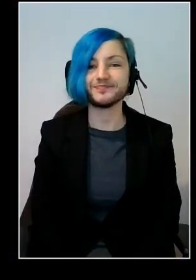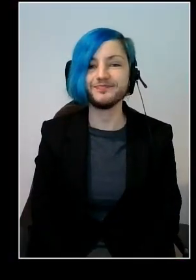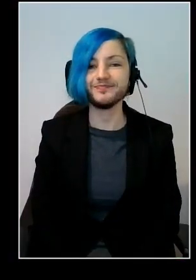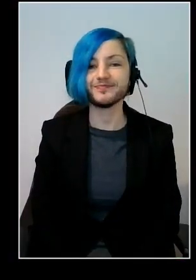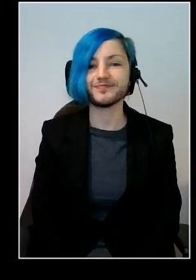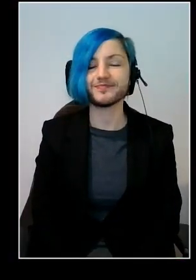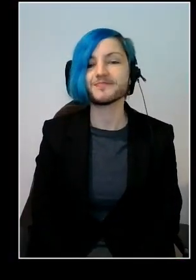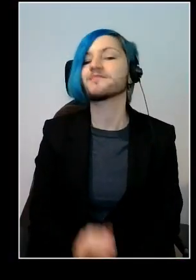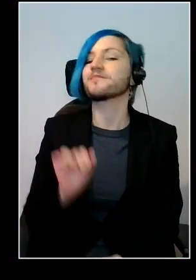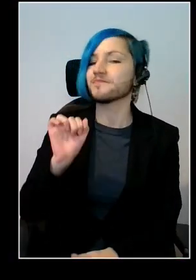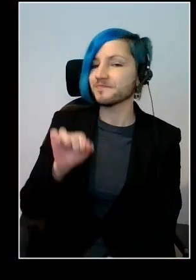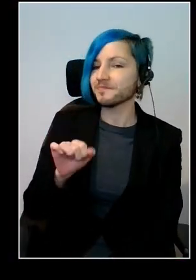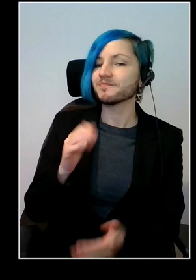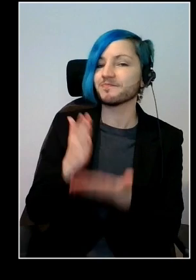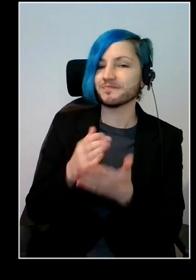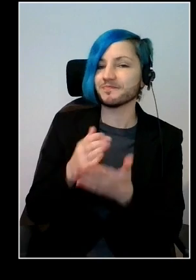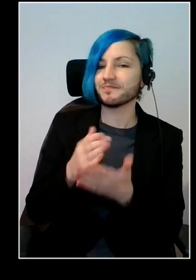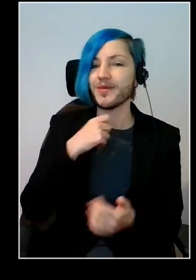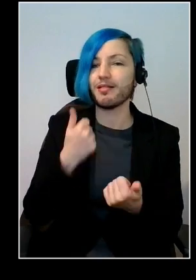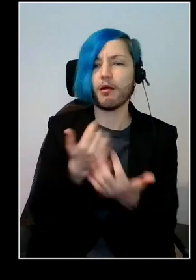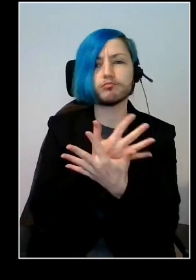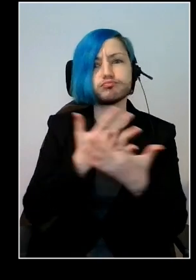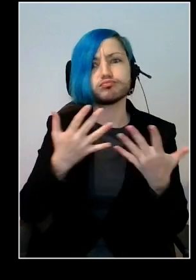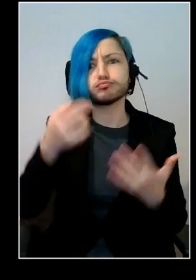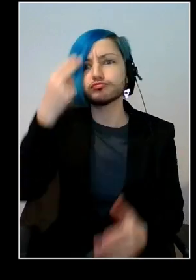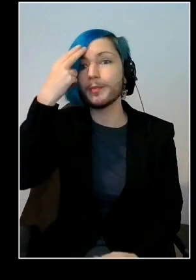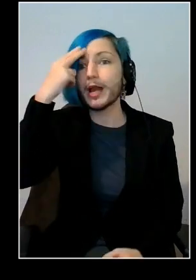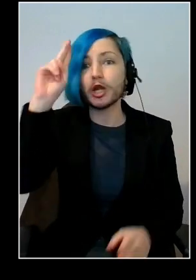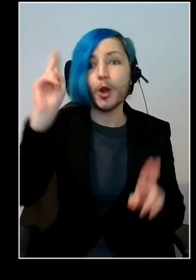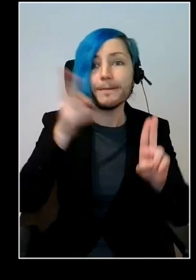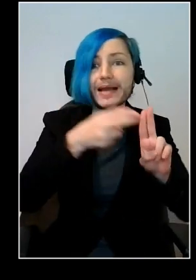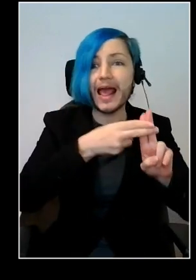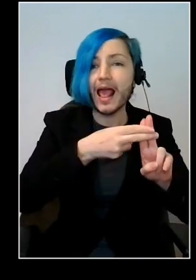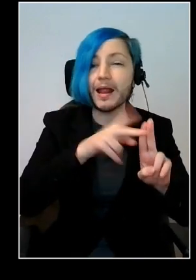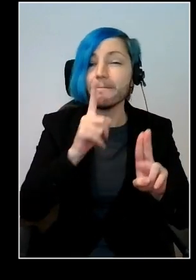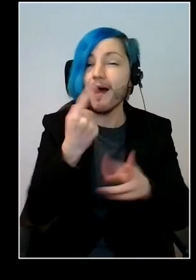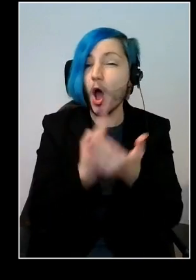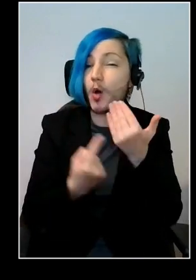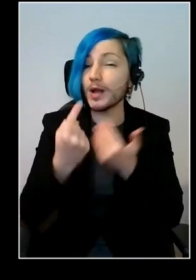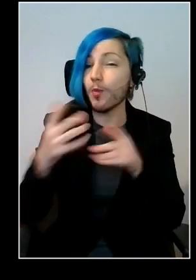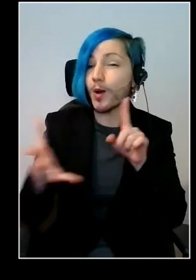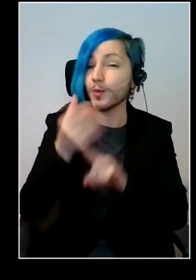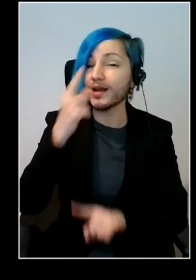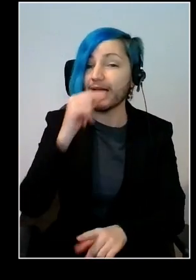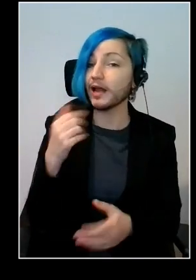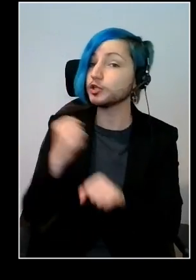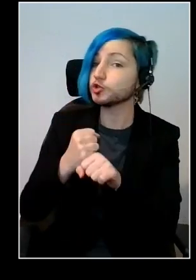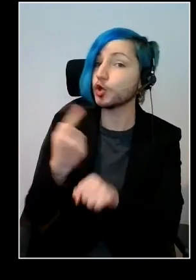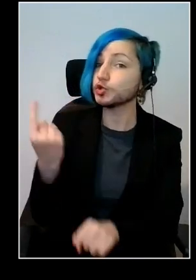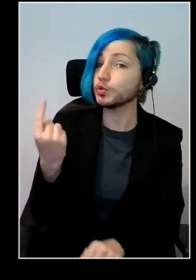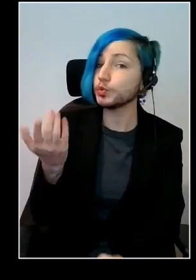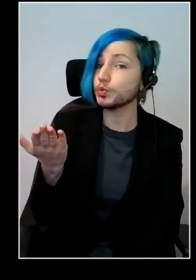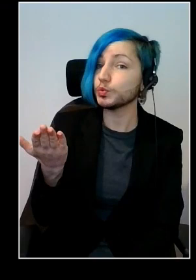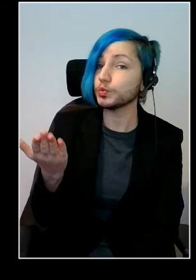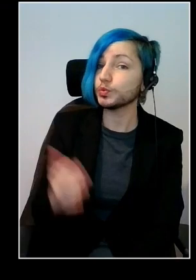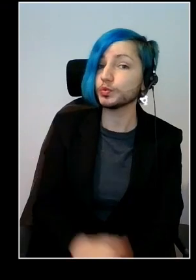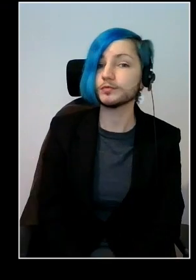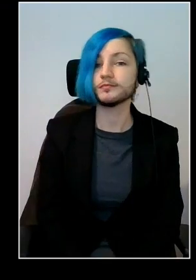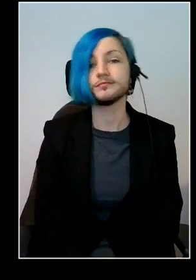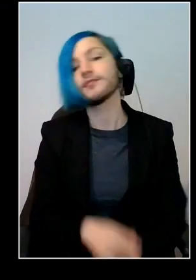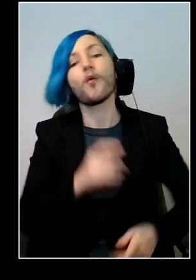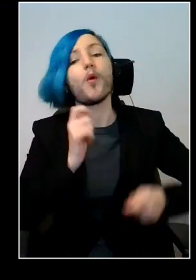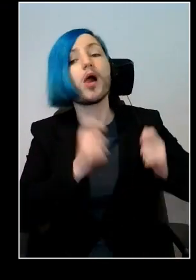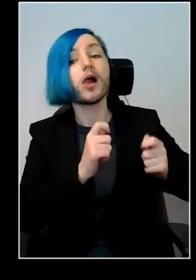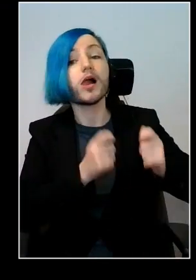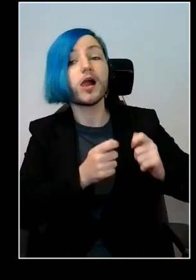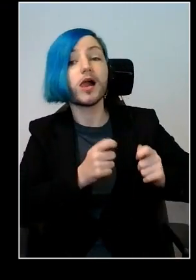We will indeed. So many nominees, but only one can take the top spot. Who is it, George? Oh, great. Drum roll,